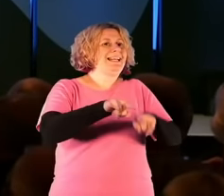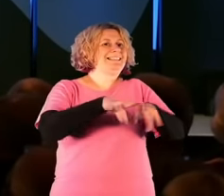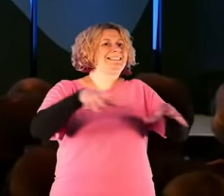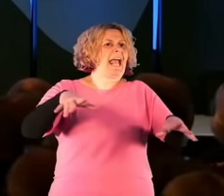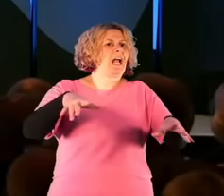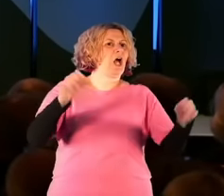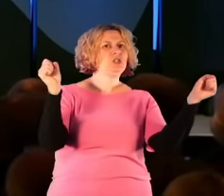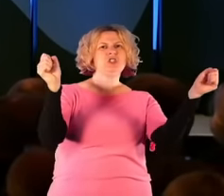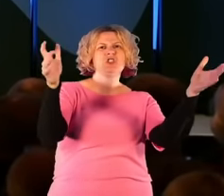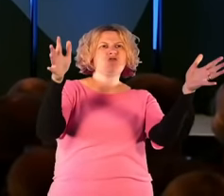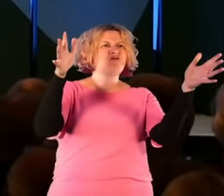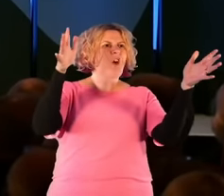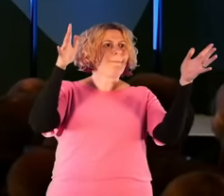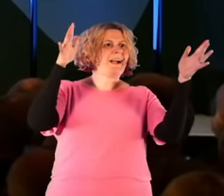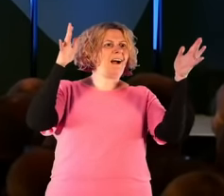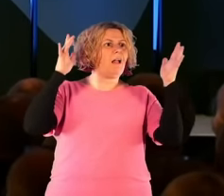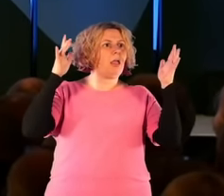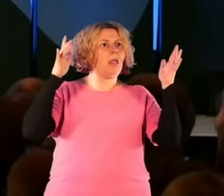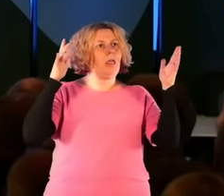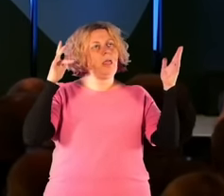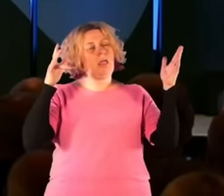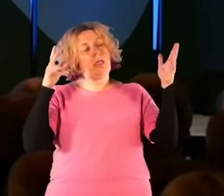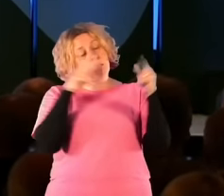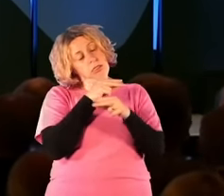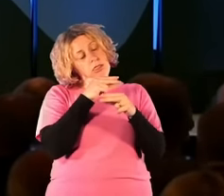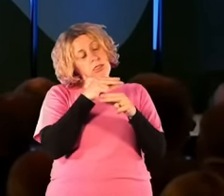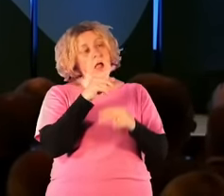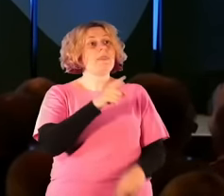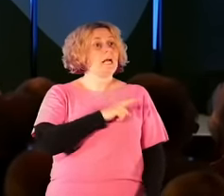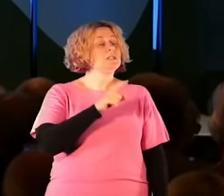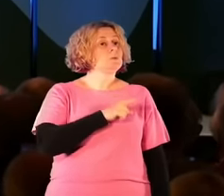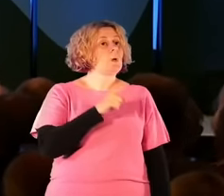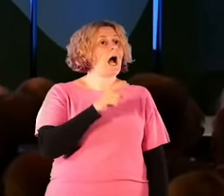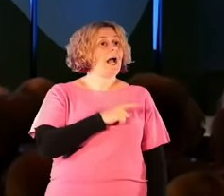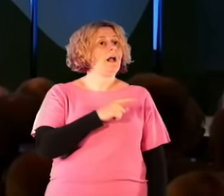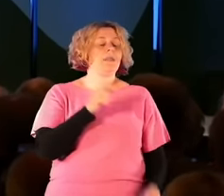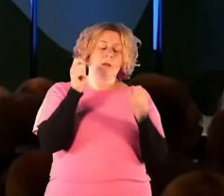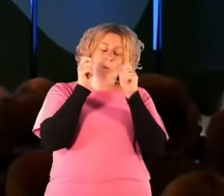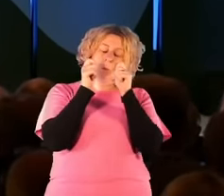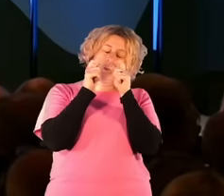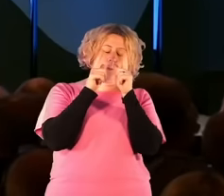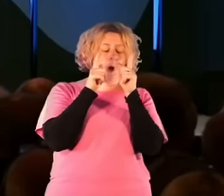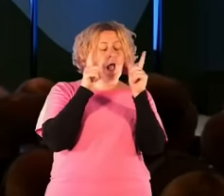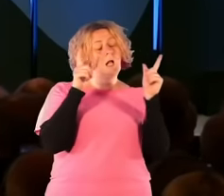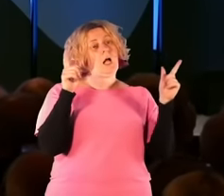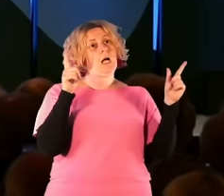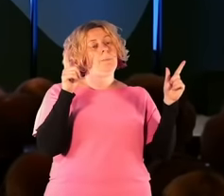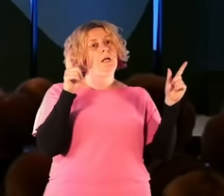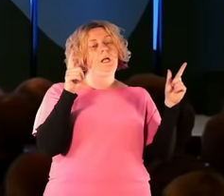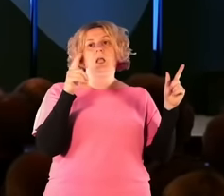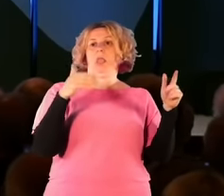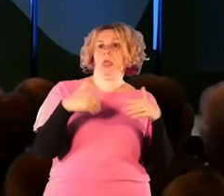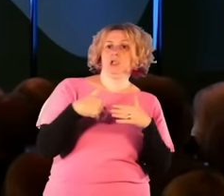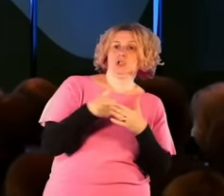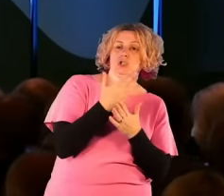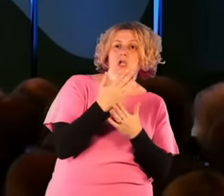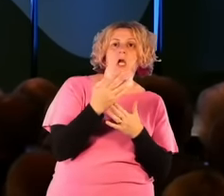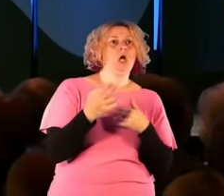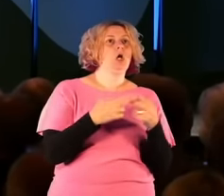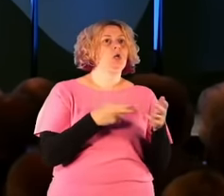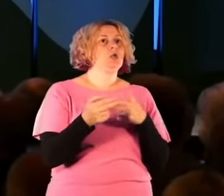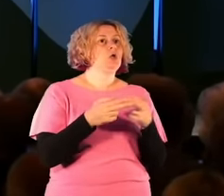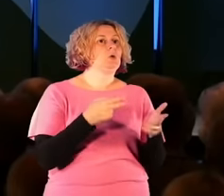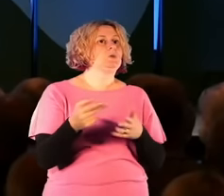conditions. That's why everybody's asleep. And they wake up occasionally and they share the latest news about the development